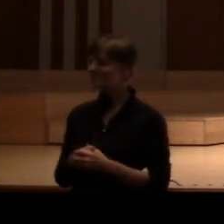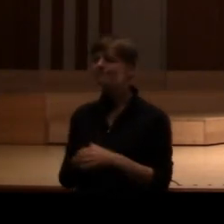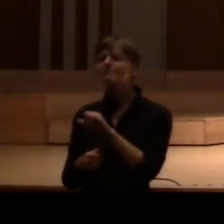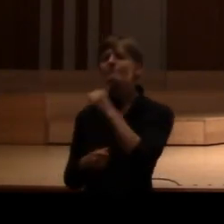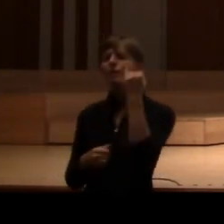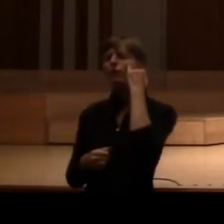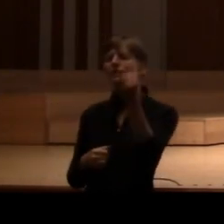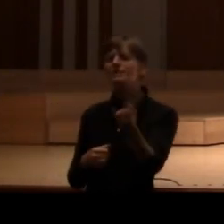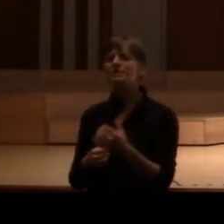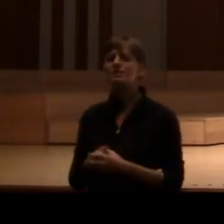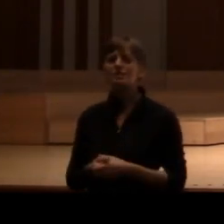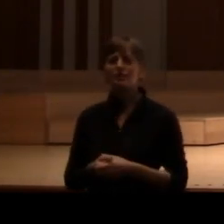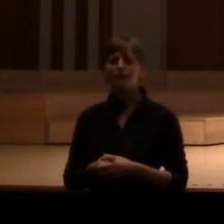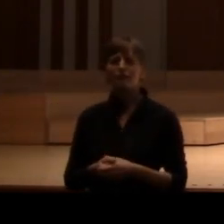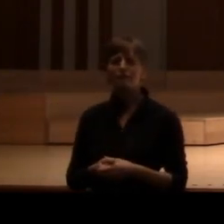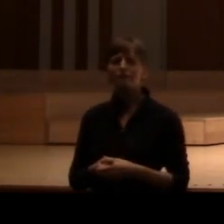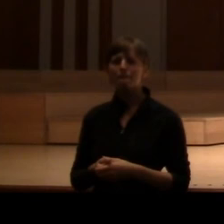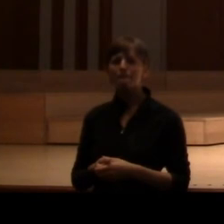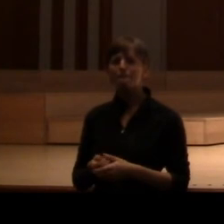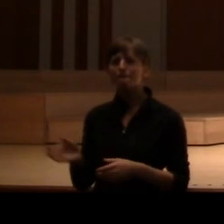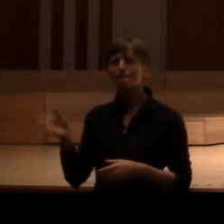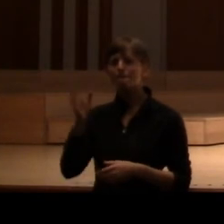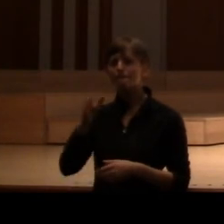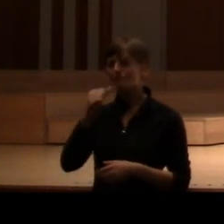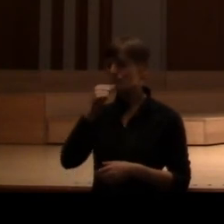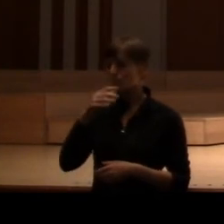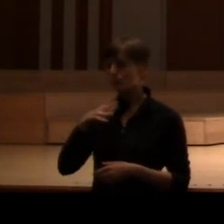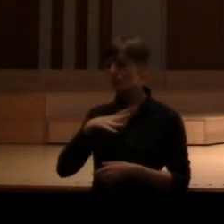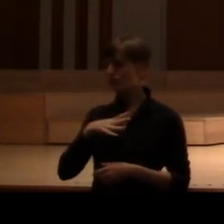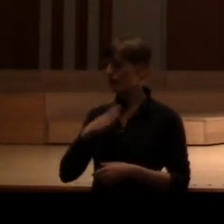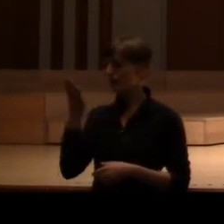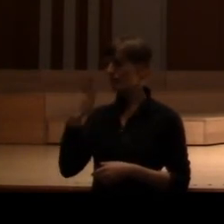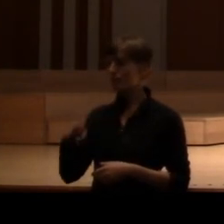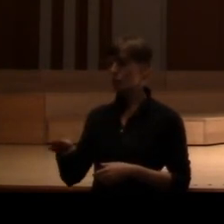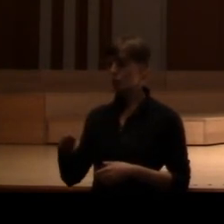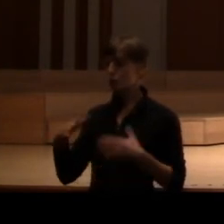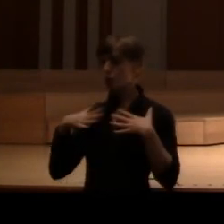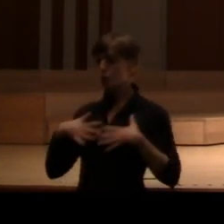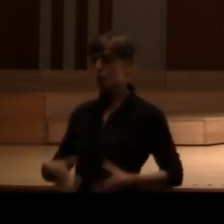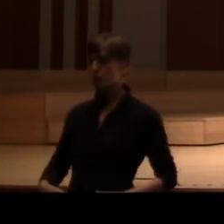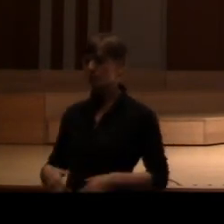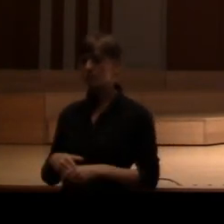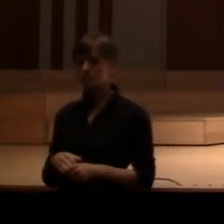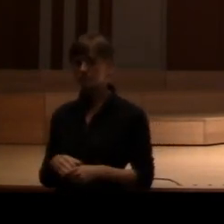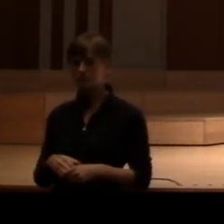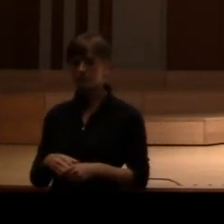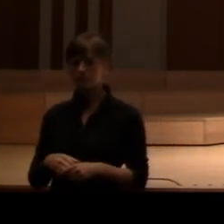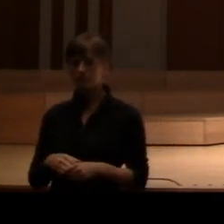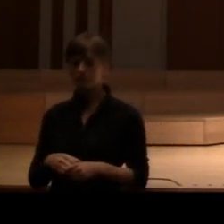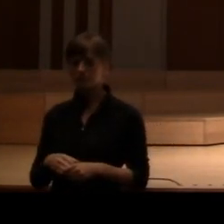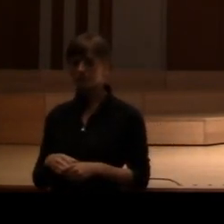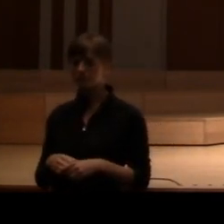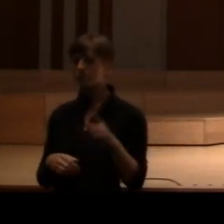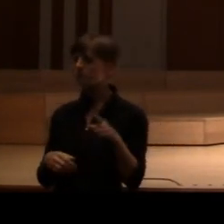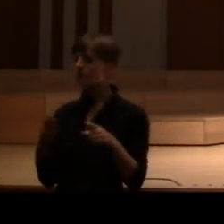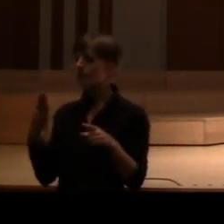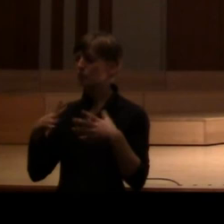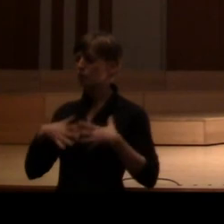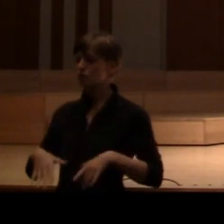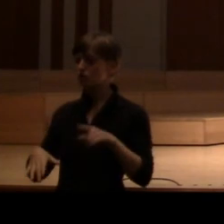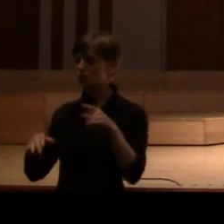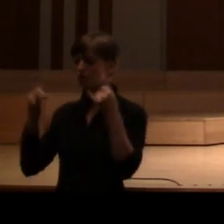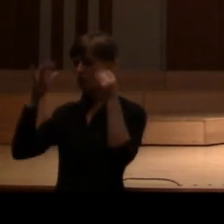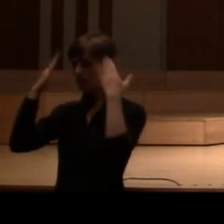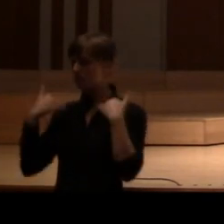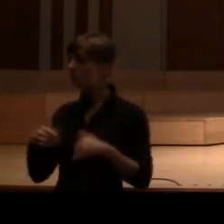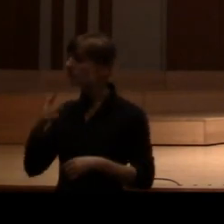other ideas, other projects? Yes. Well, I think that a lot of the ideas that we've heard are student behaviors, but I also